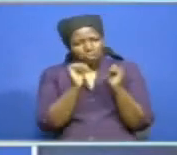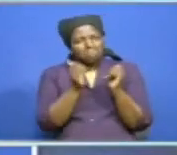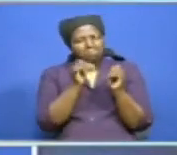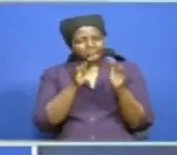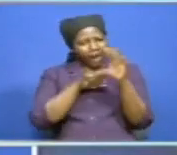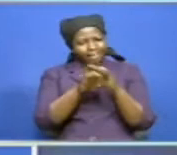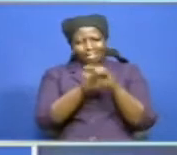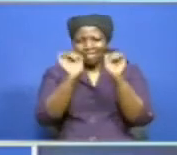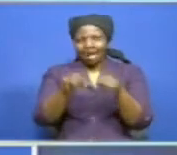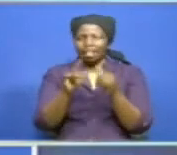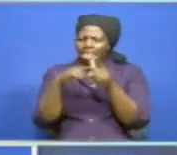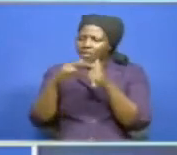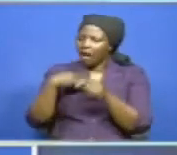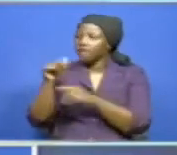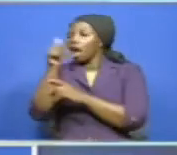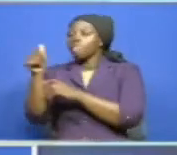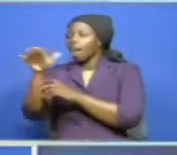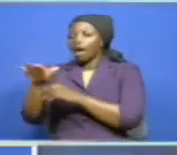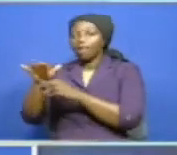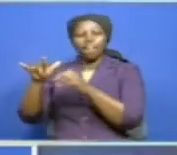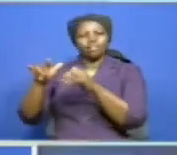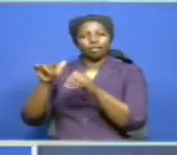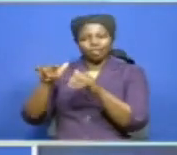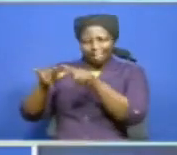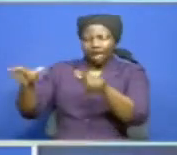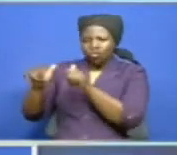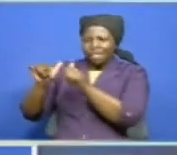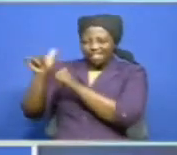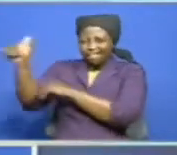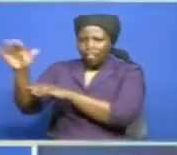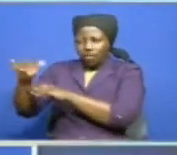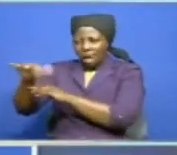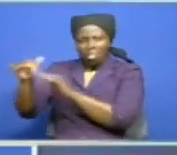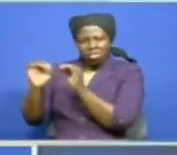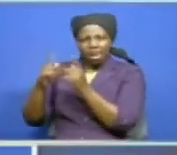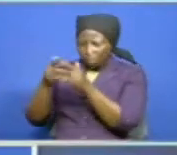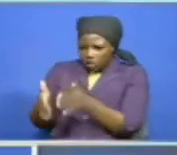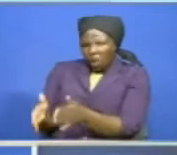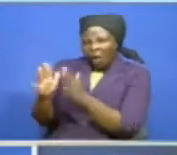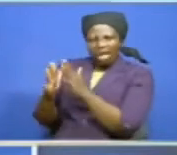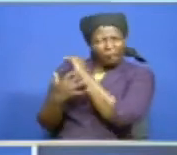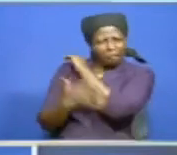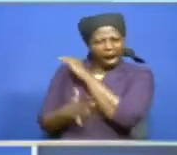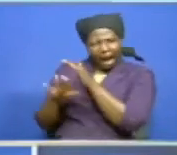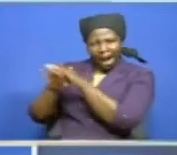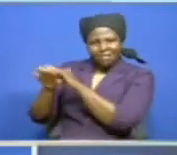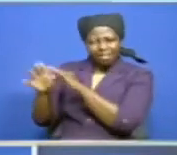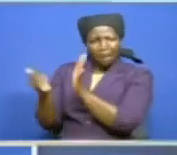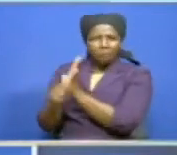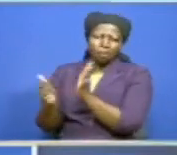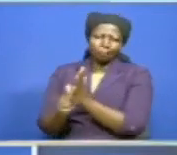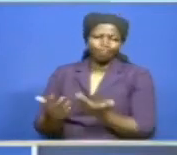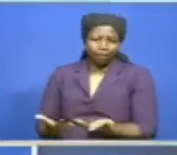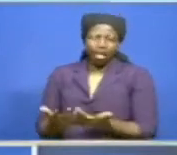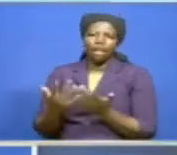are not so far from town, but accessibility becomes a problem. So what I would like to encourage is for the government to ensure